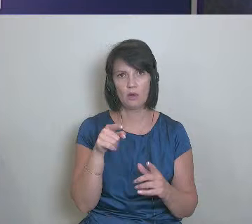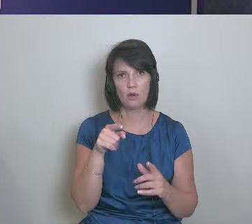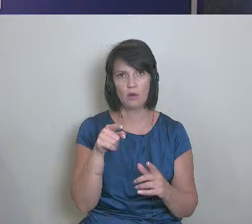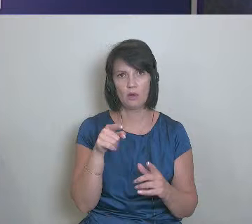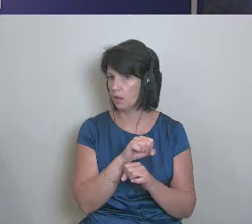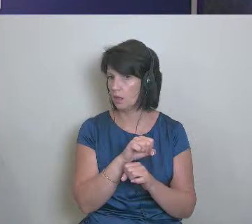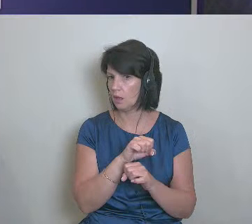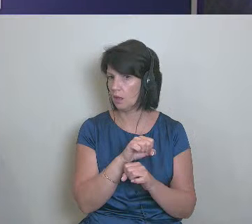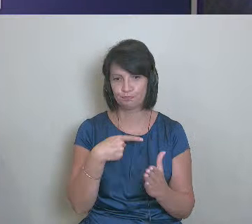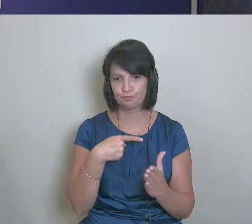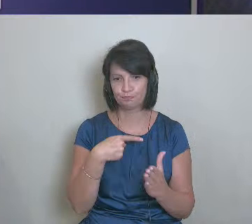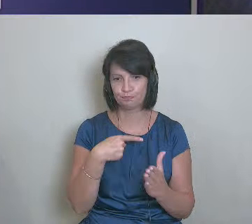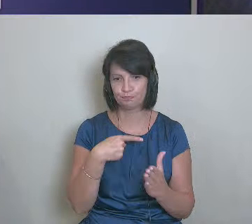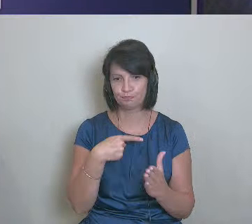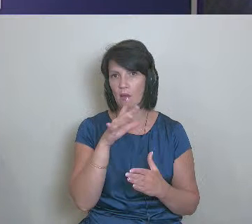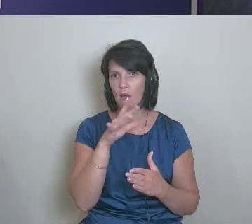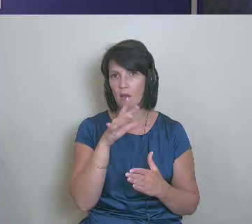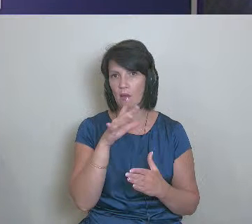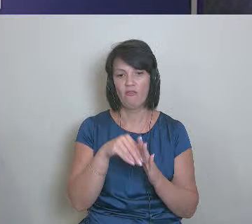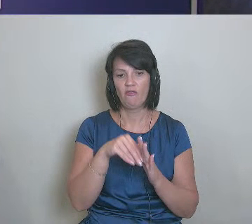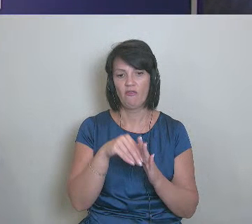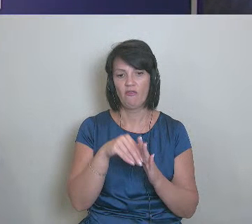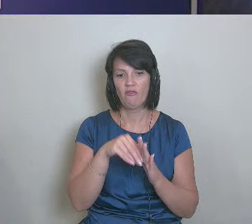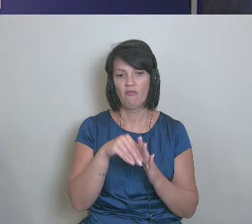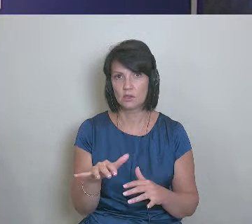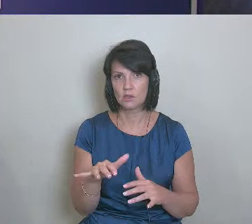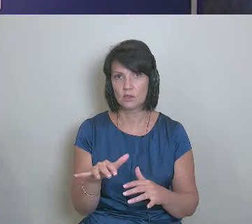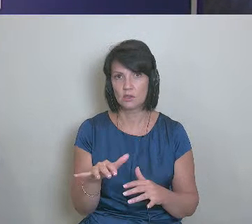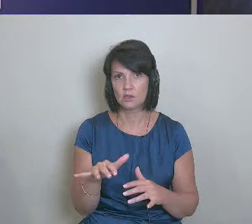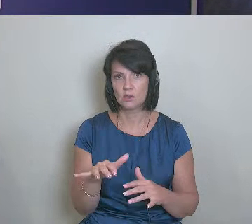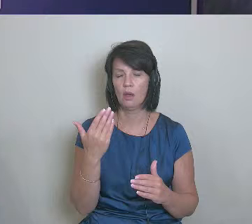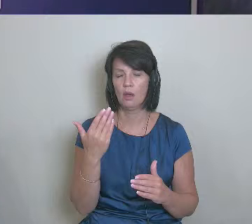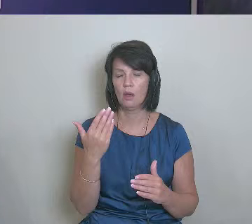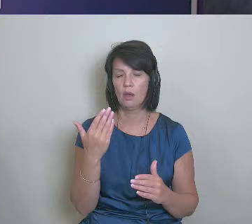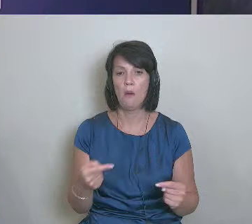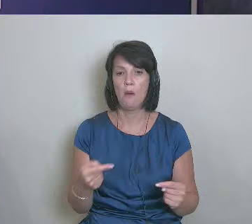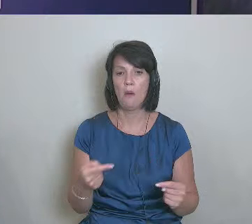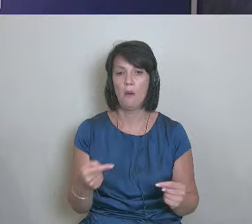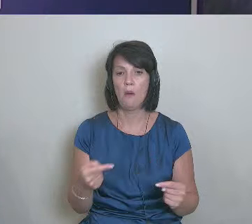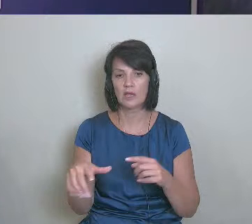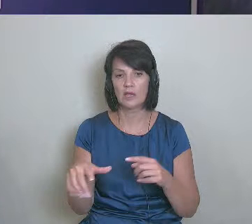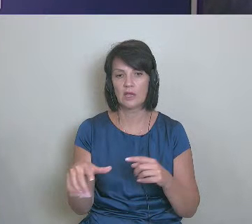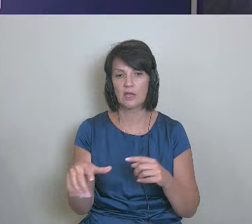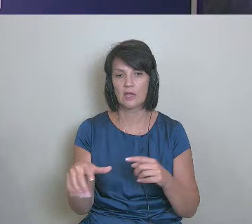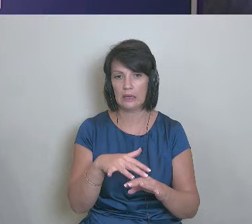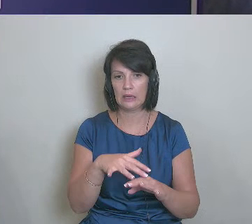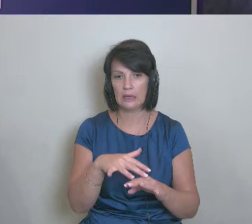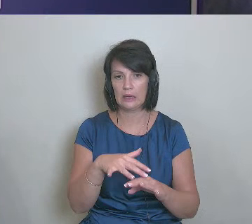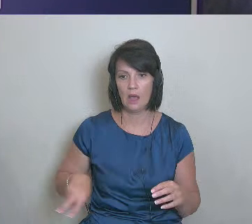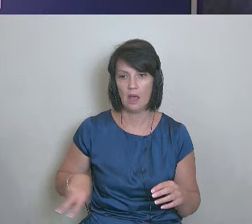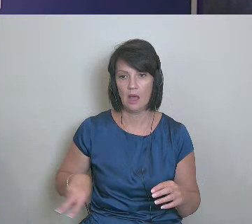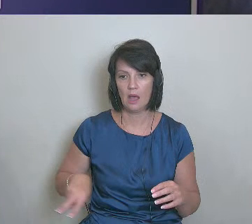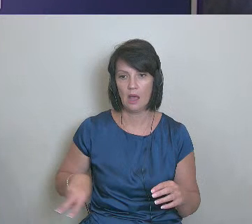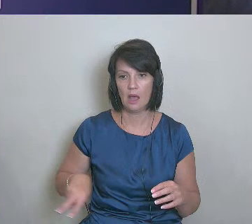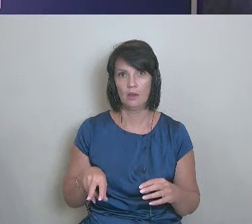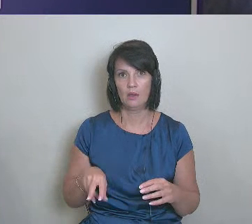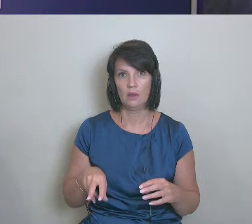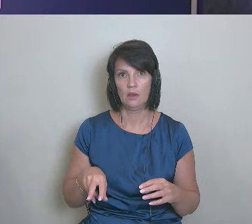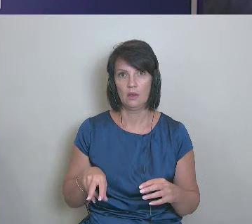meters per person. And during the election process, if during the election process a